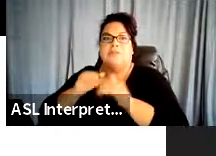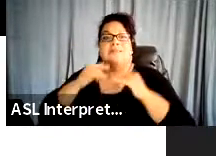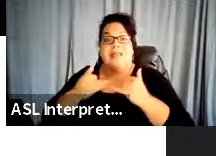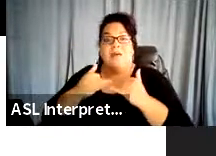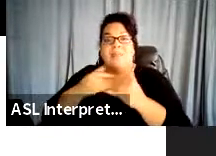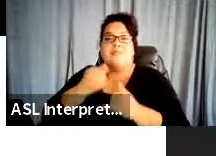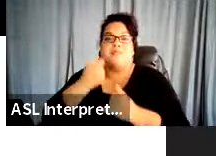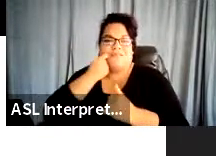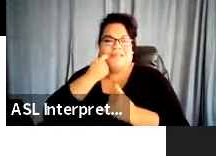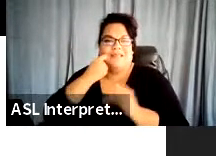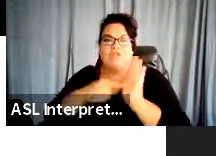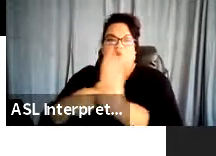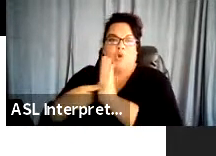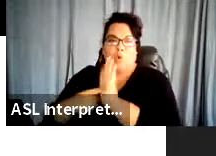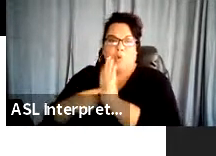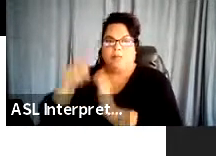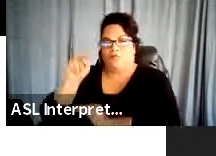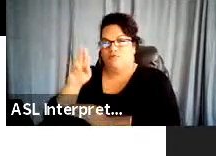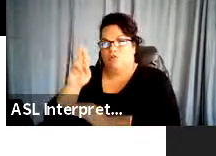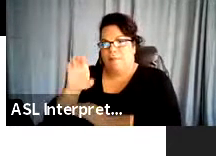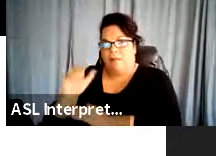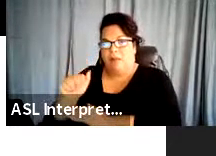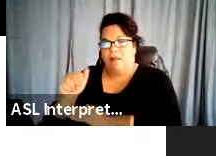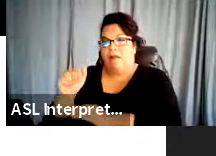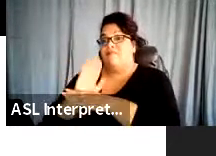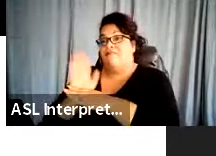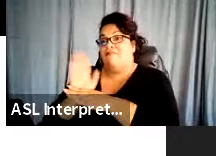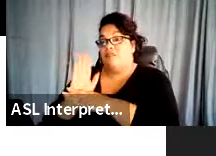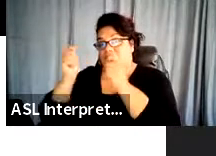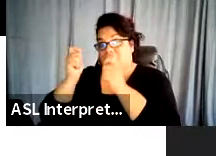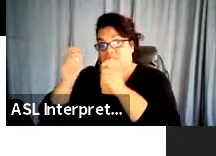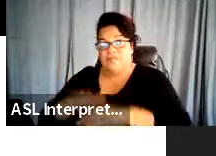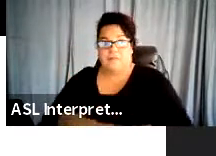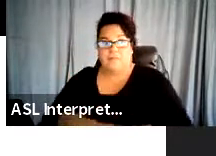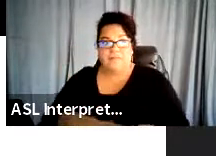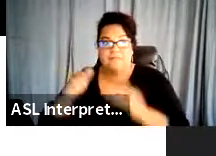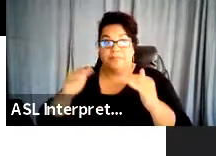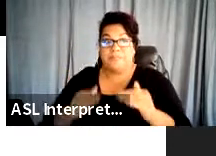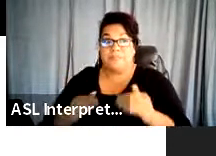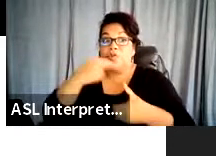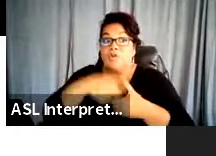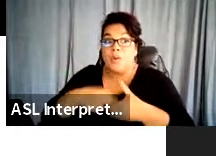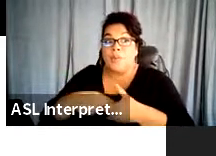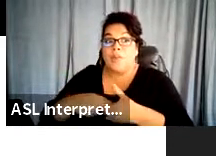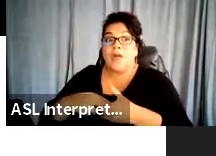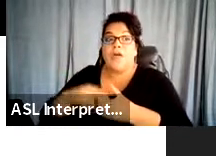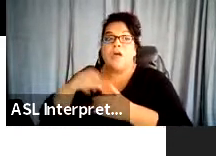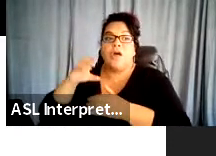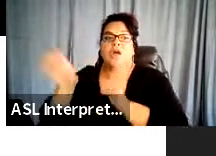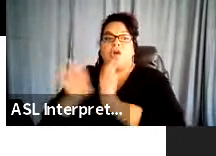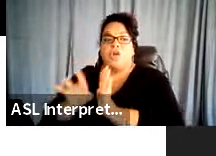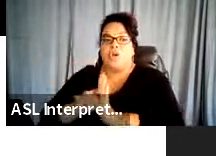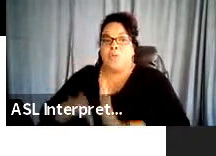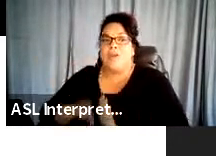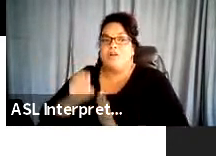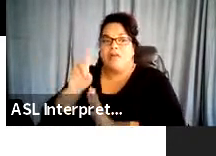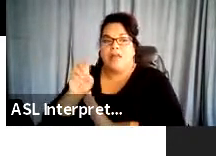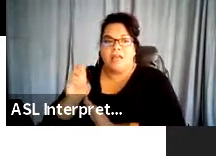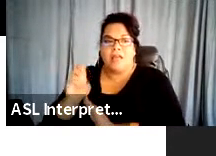Film Festival. Join the curator, editor, producer, I guess he's doing everything,